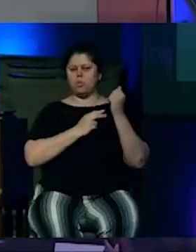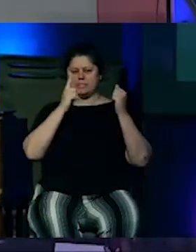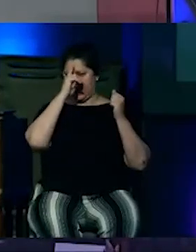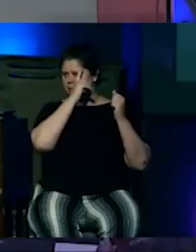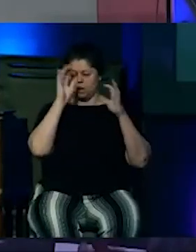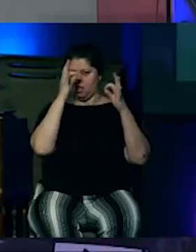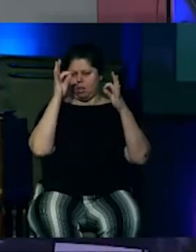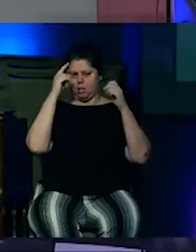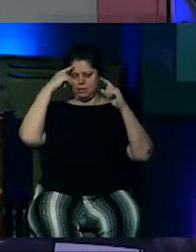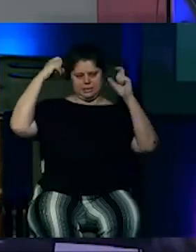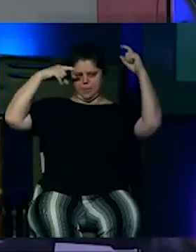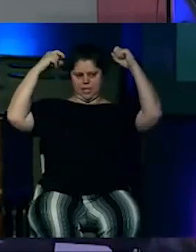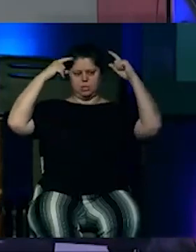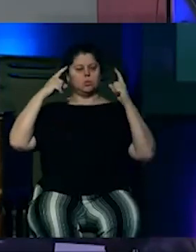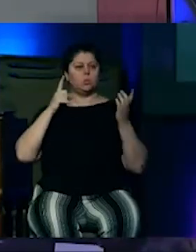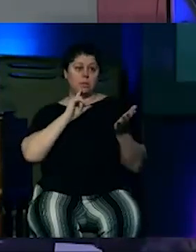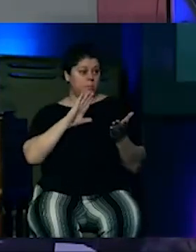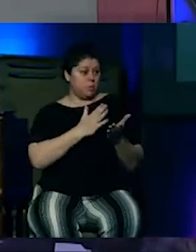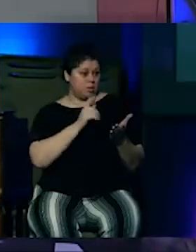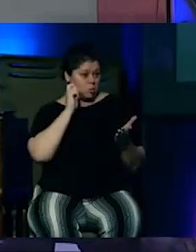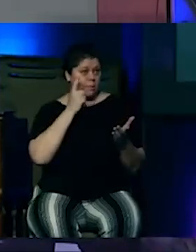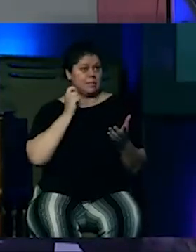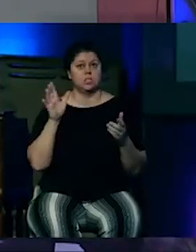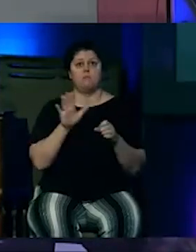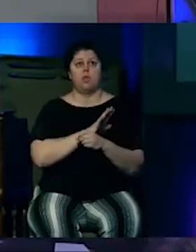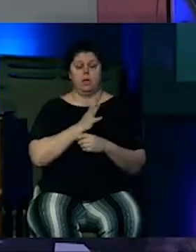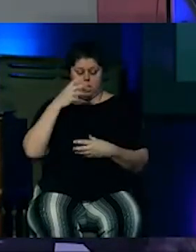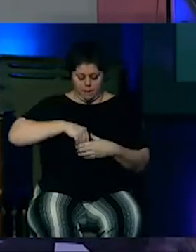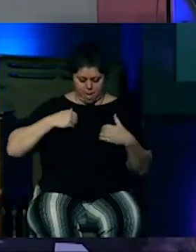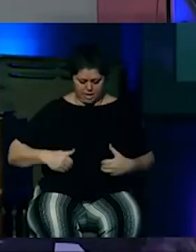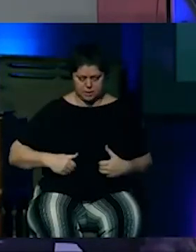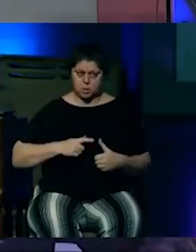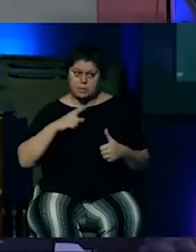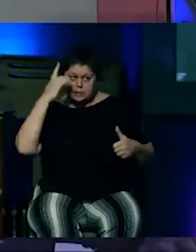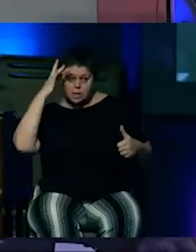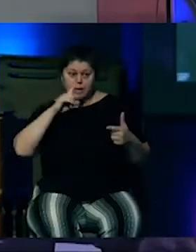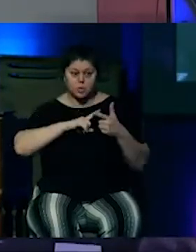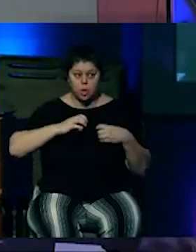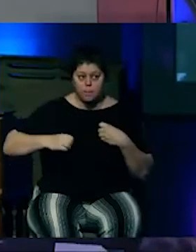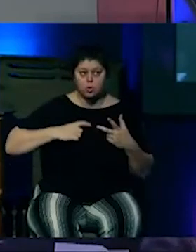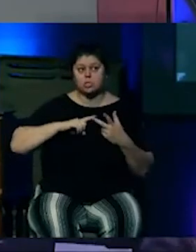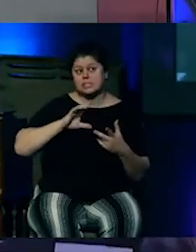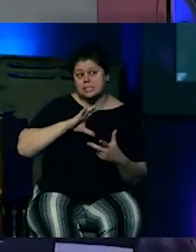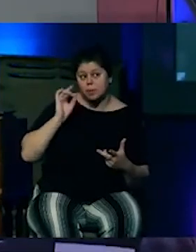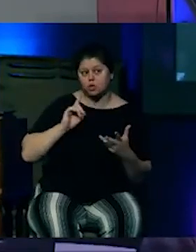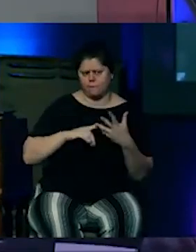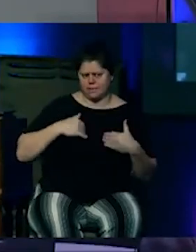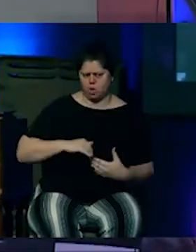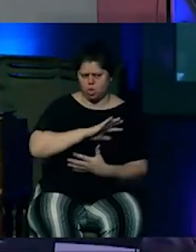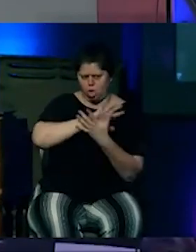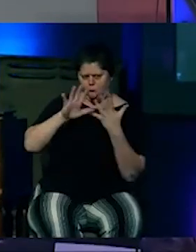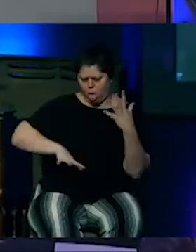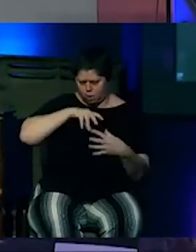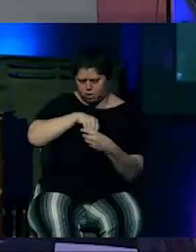that like music is really cool because it's an entirely embodied experience. It's both intellectual, emotional, spiritual, and physical. And so there's